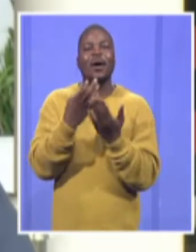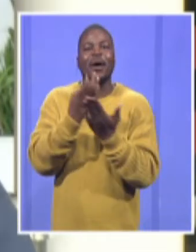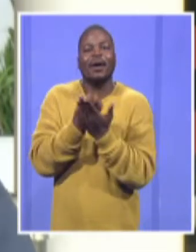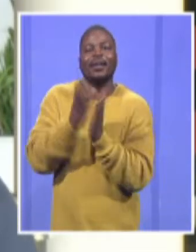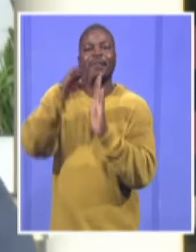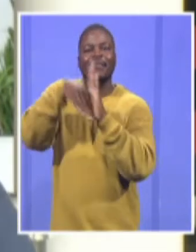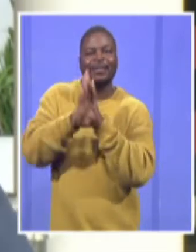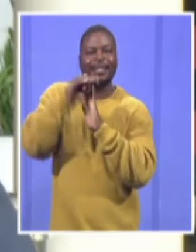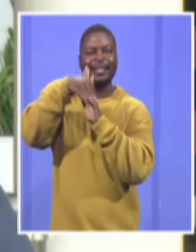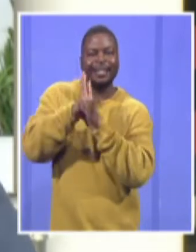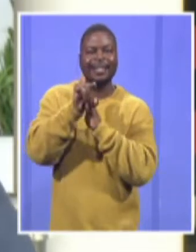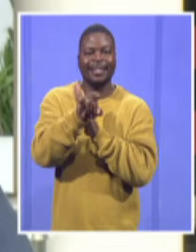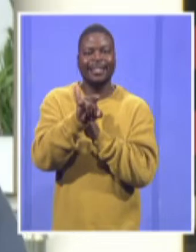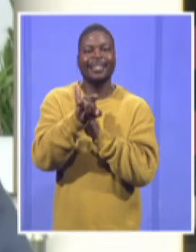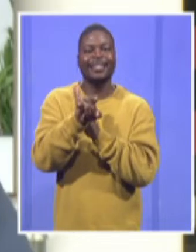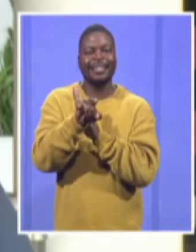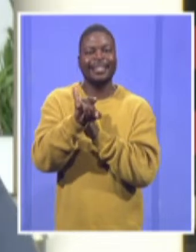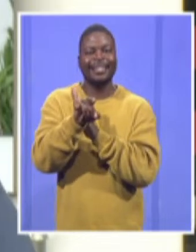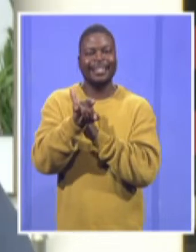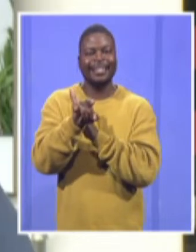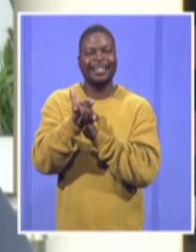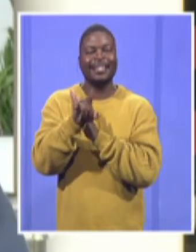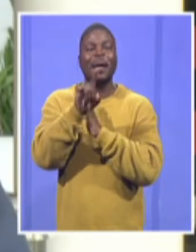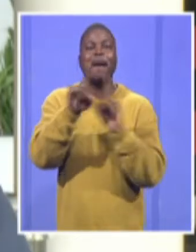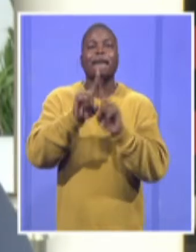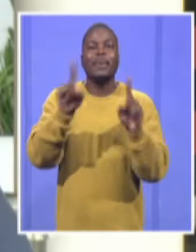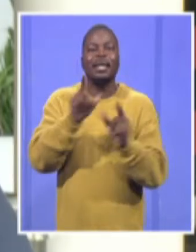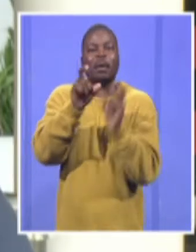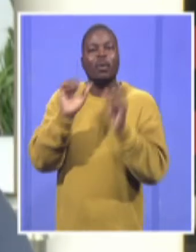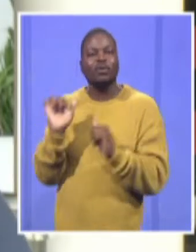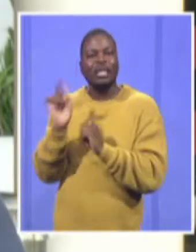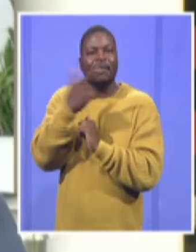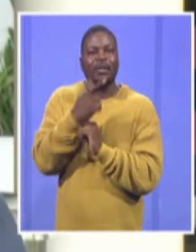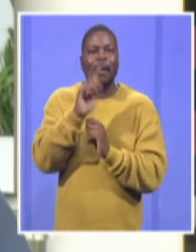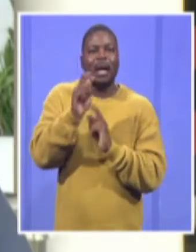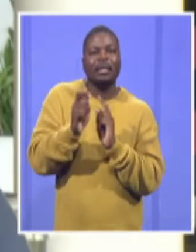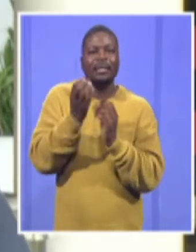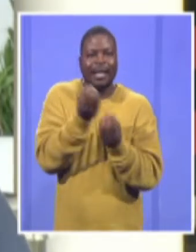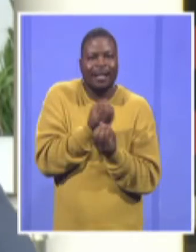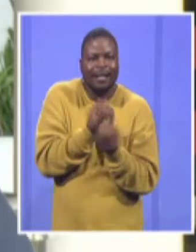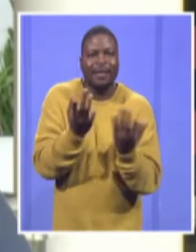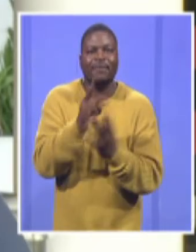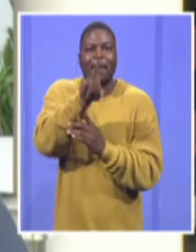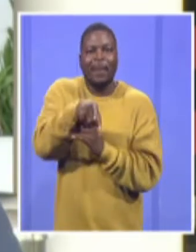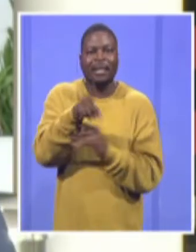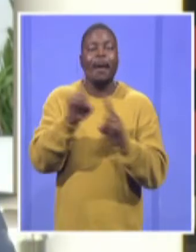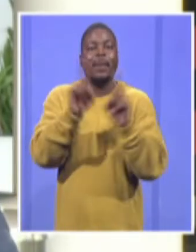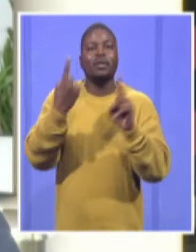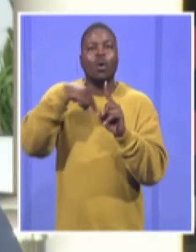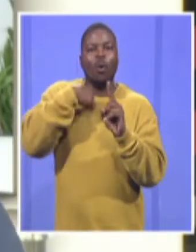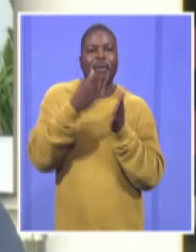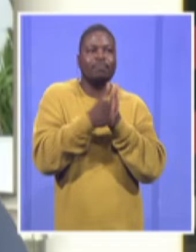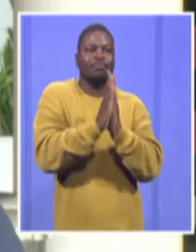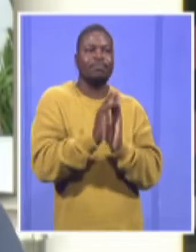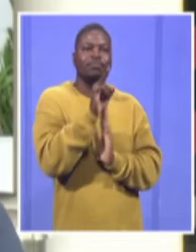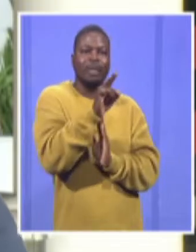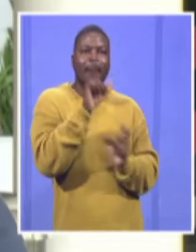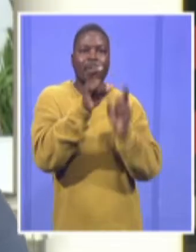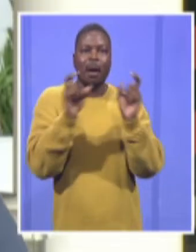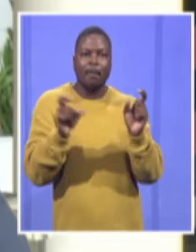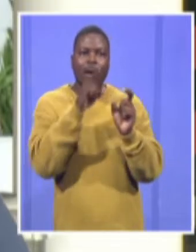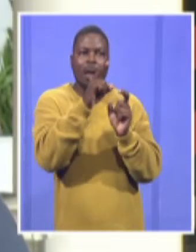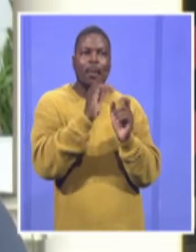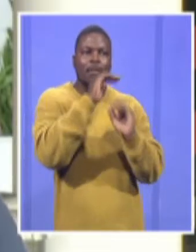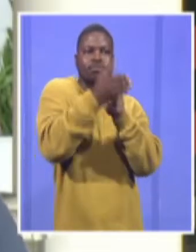South Africa, we cannot afford to give it to all people. So we as civil society, we are calling for treatment for all. We are calling for government to